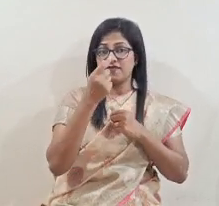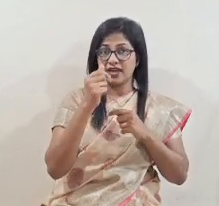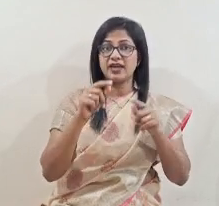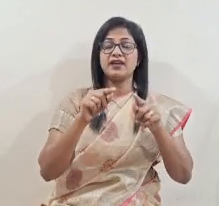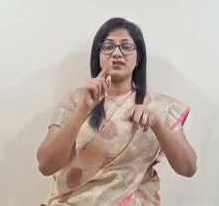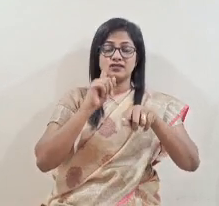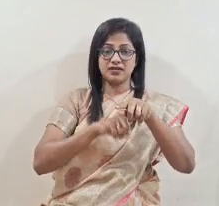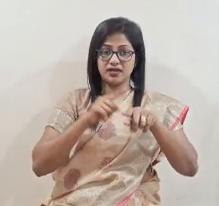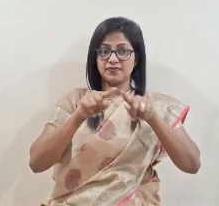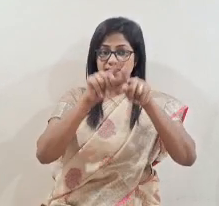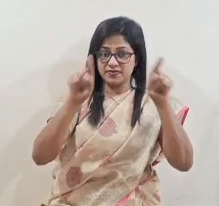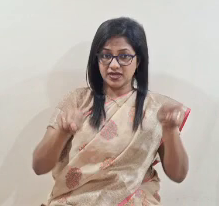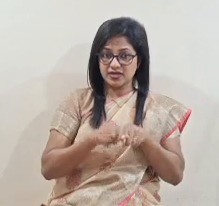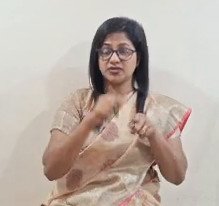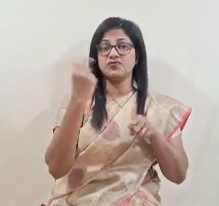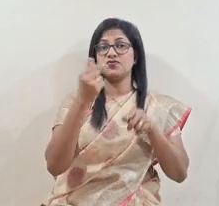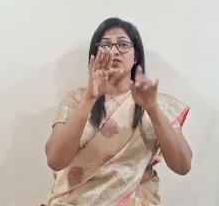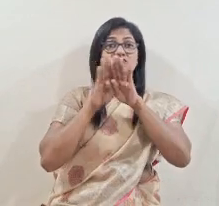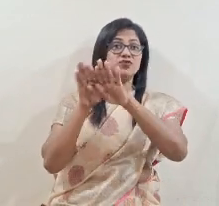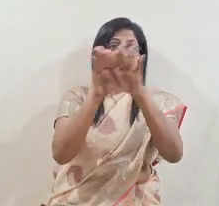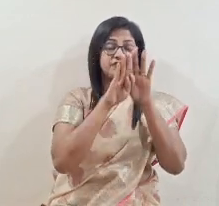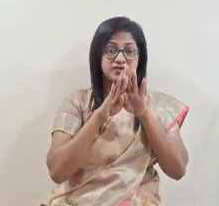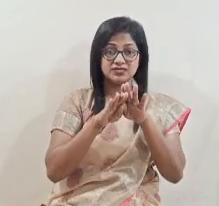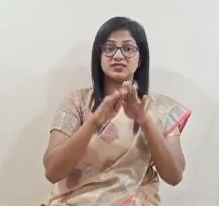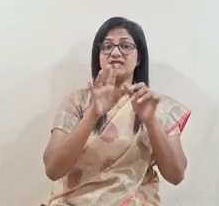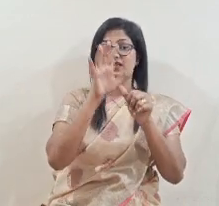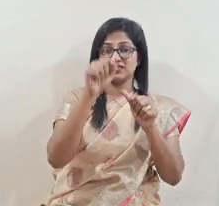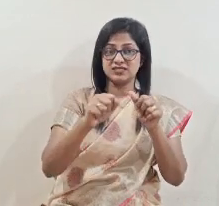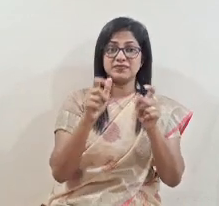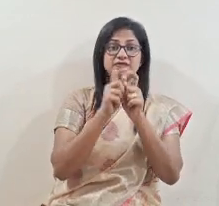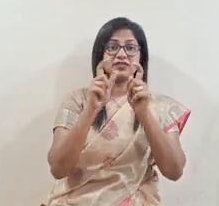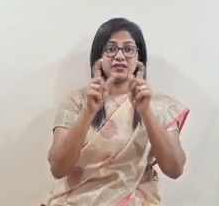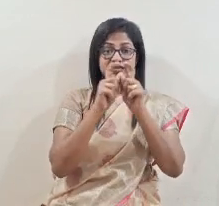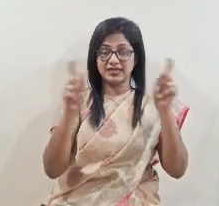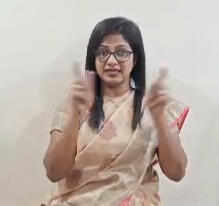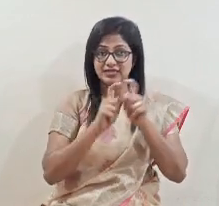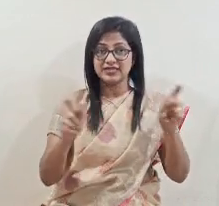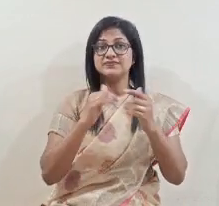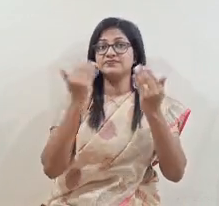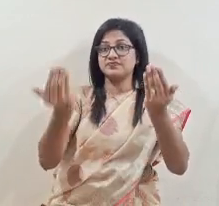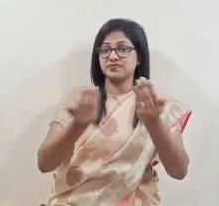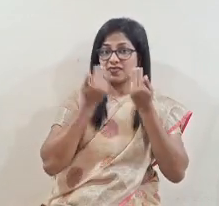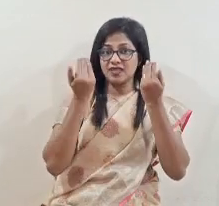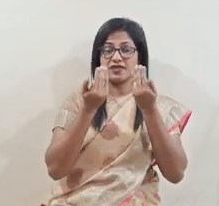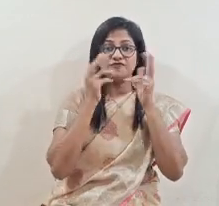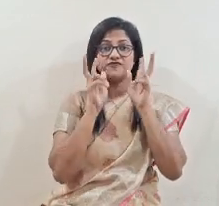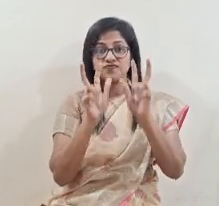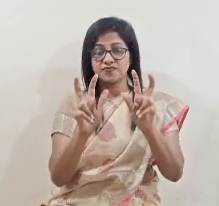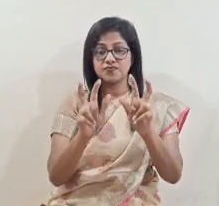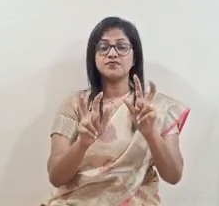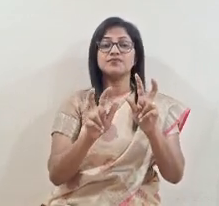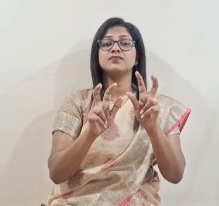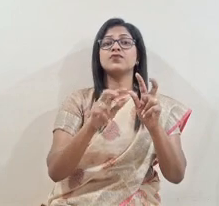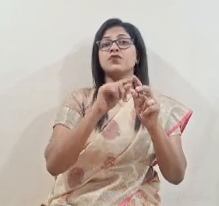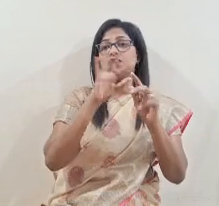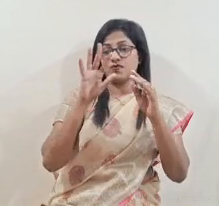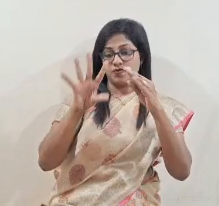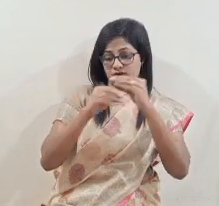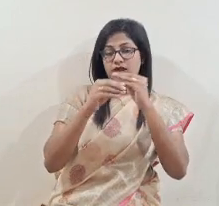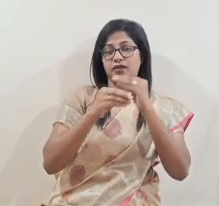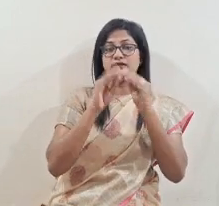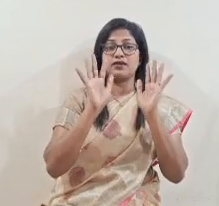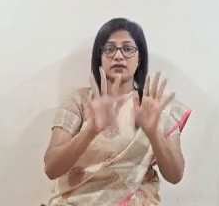security. These parameters are also there, but to include, due to time constraints, I could include only 3 parameters into the tool, right?